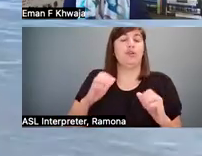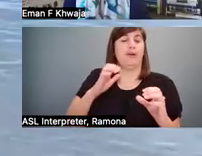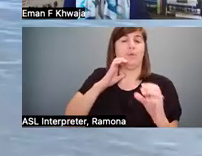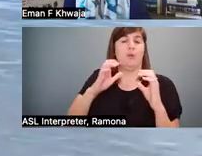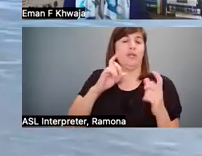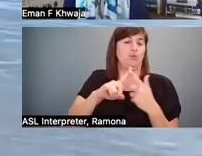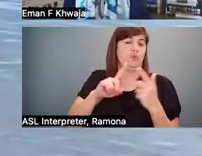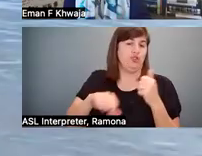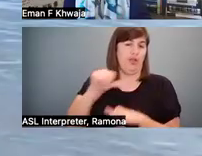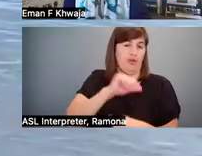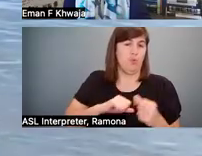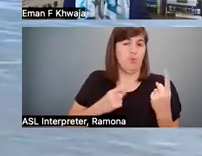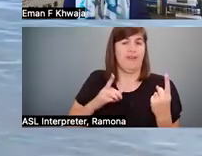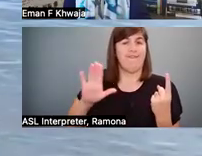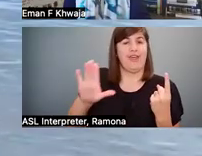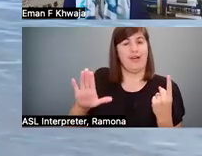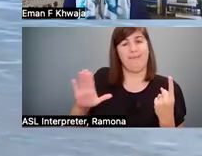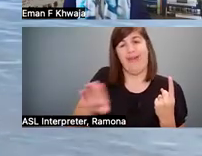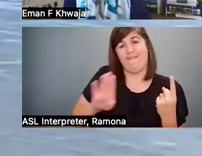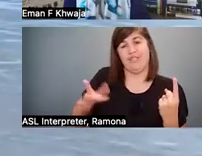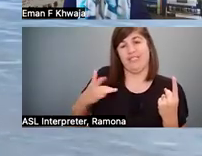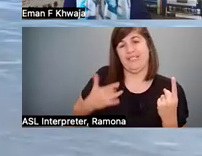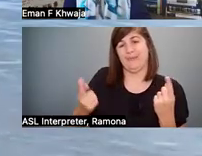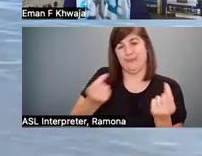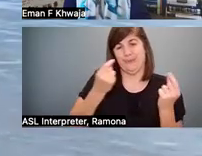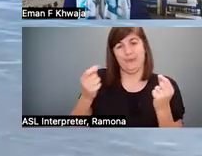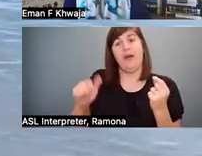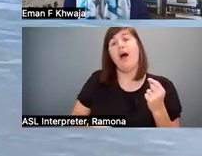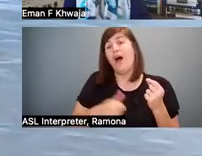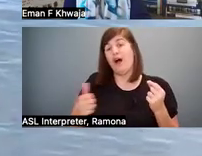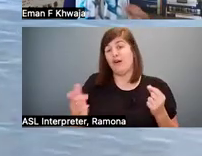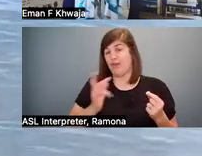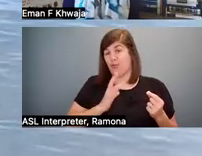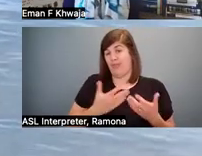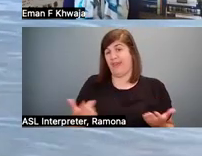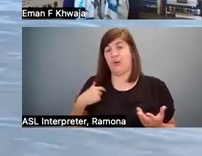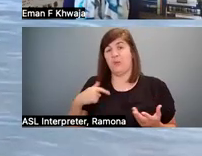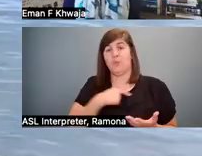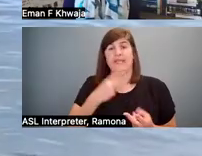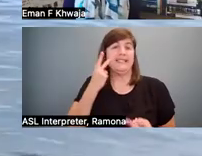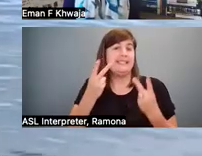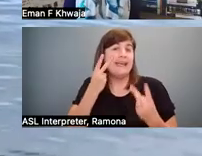one of the behaviors that they get to do. And then one of the other really cool things we get to see is